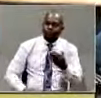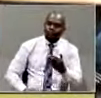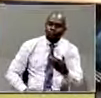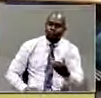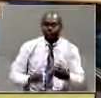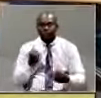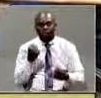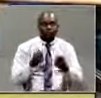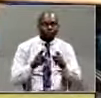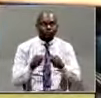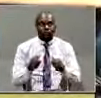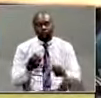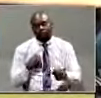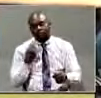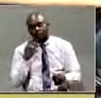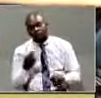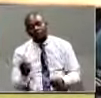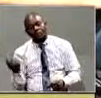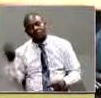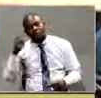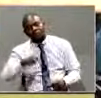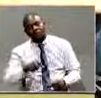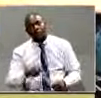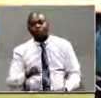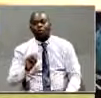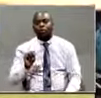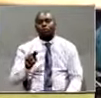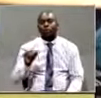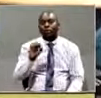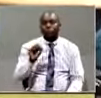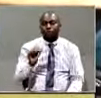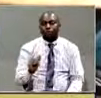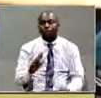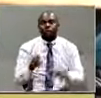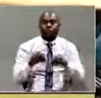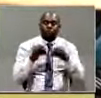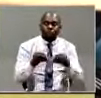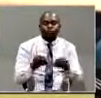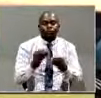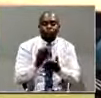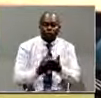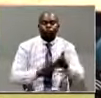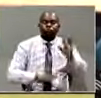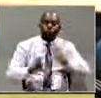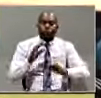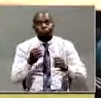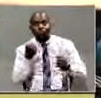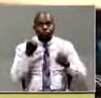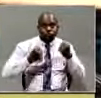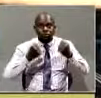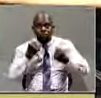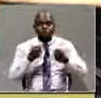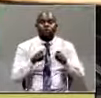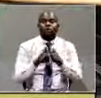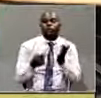doing well. Because I think these guys who have come here, Batanto Musa, yeah, they are giving us some techniques and styles of boxing.